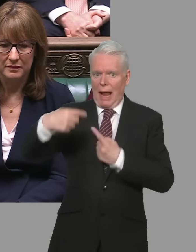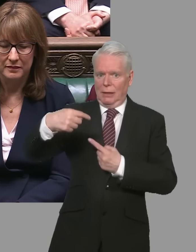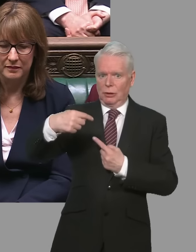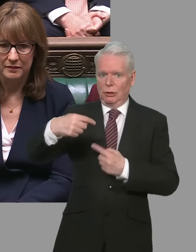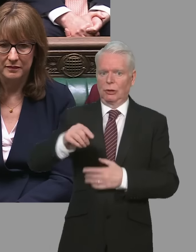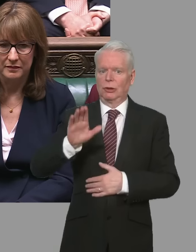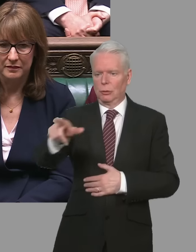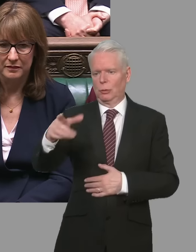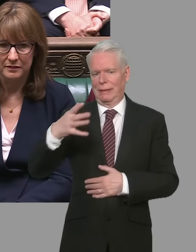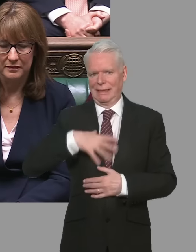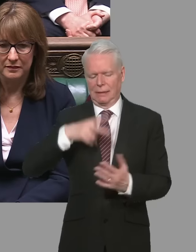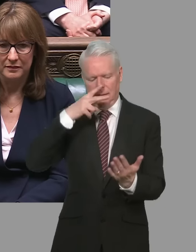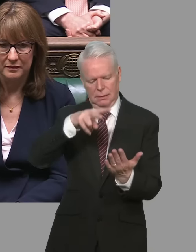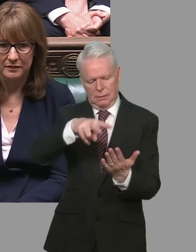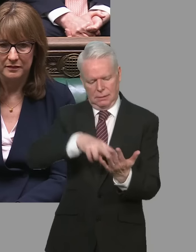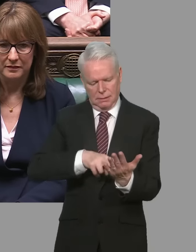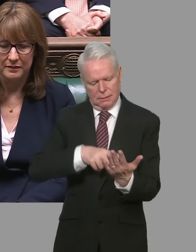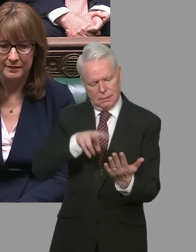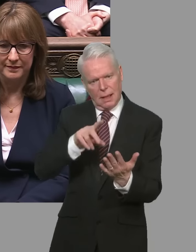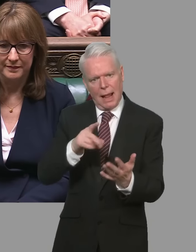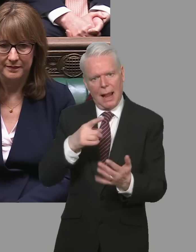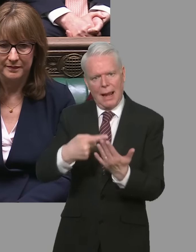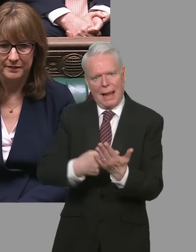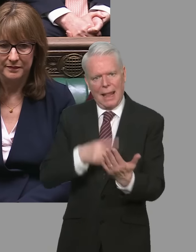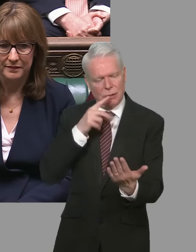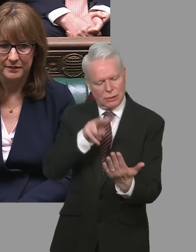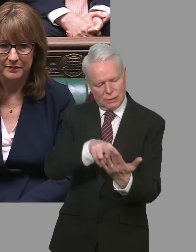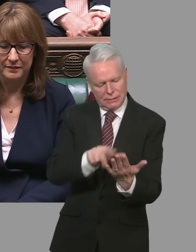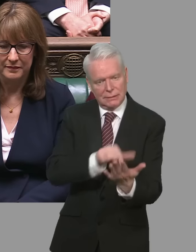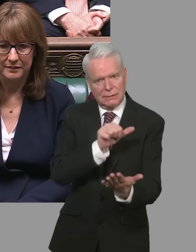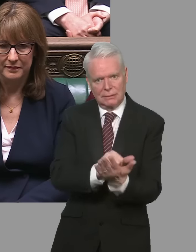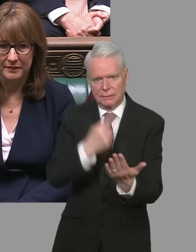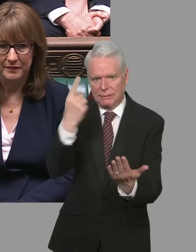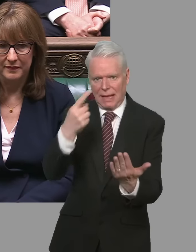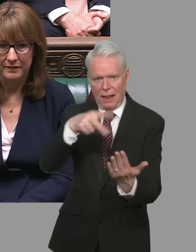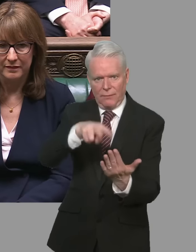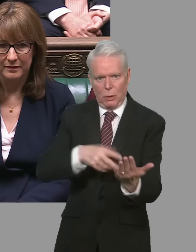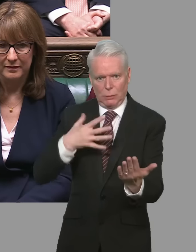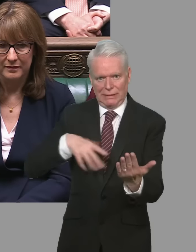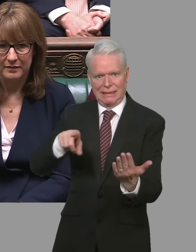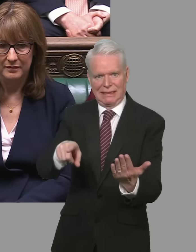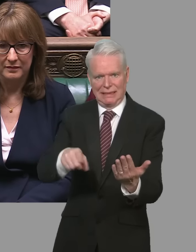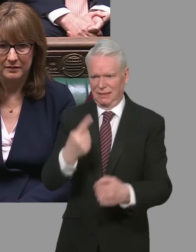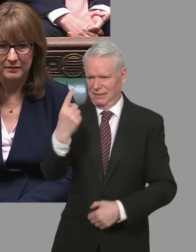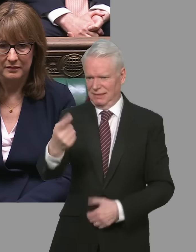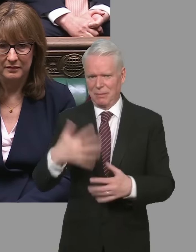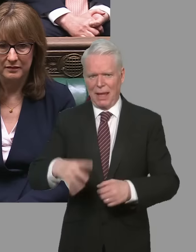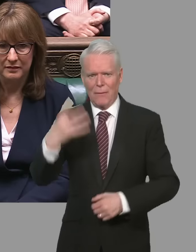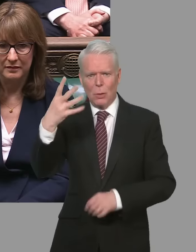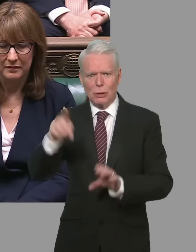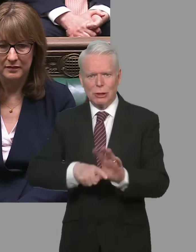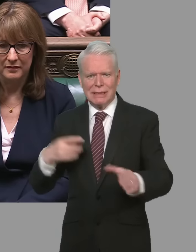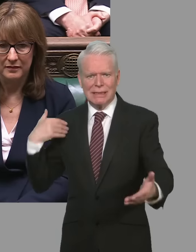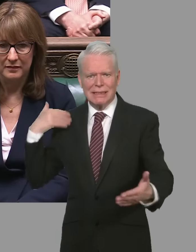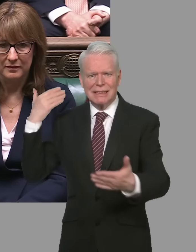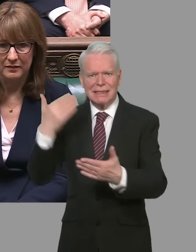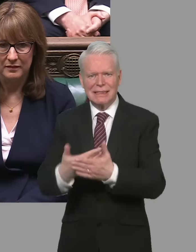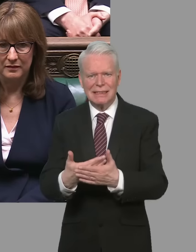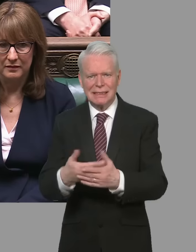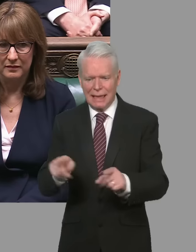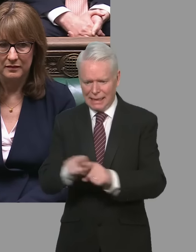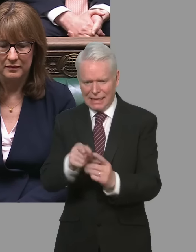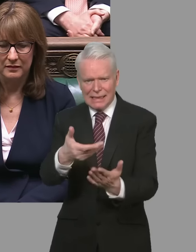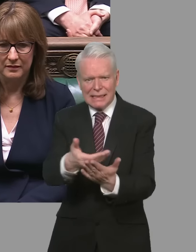legislation that they used to put the licences in place, which were then struck down because the process was defective. But, Mr.